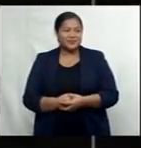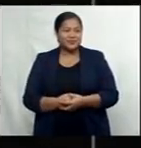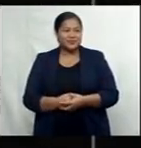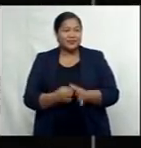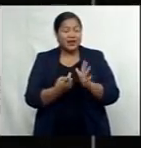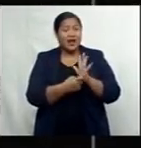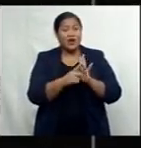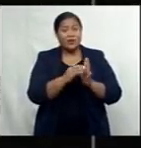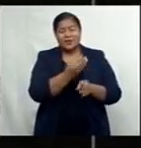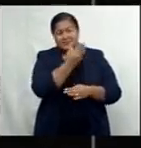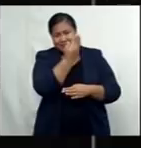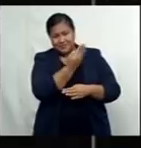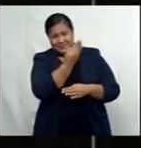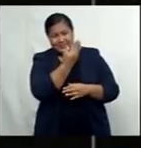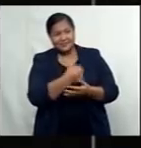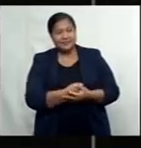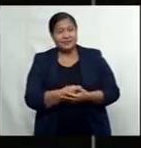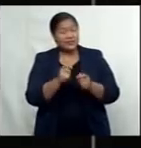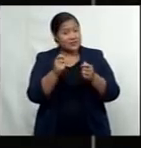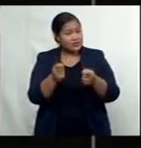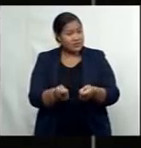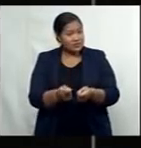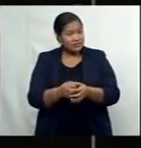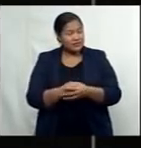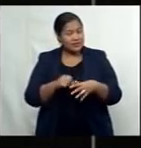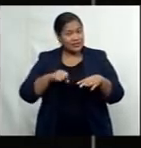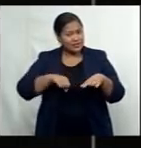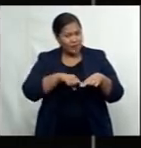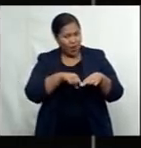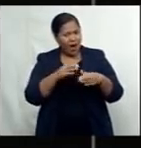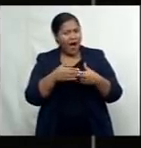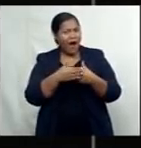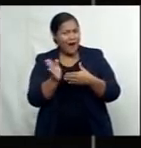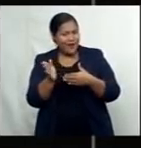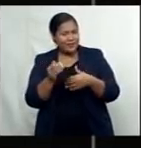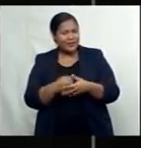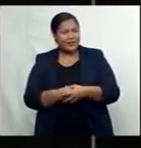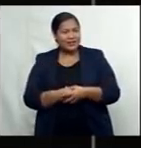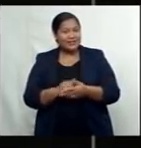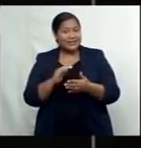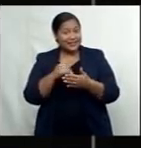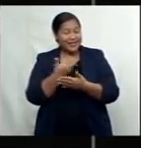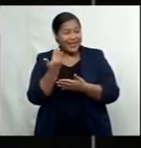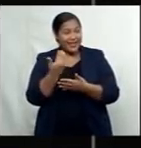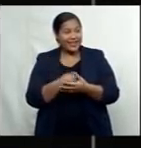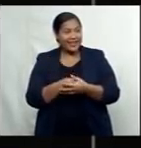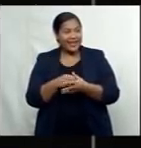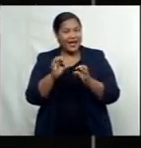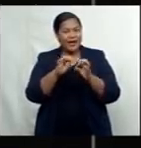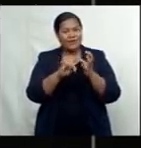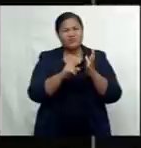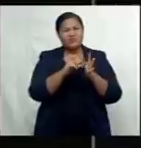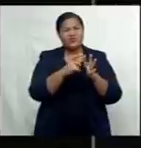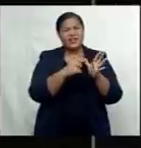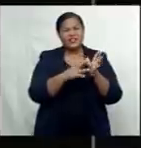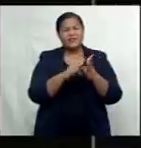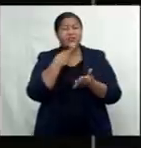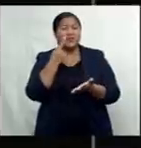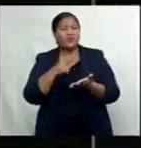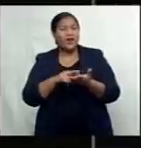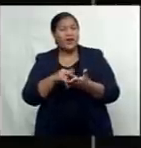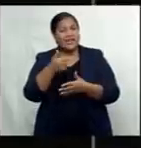Robert Lewandowski scored an opening day at the Bundesliga for the record